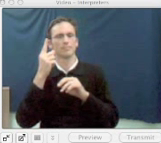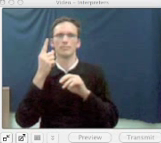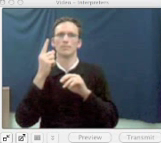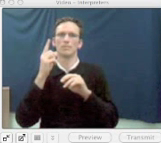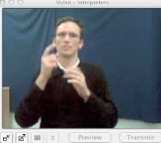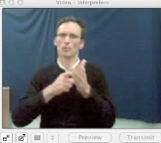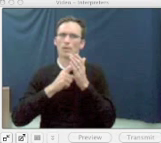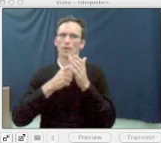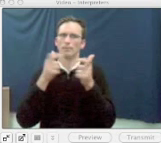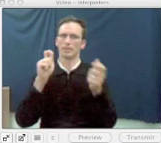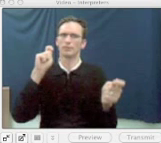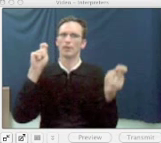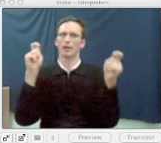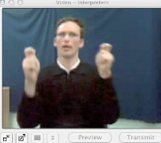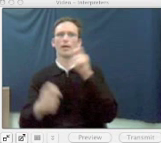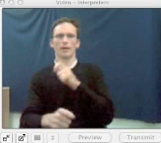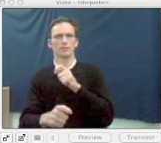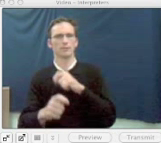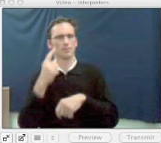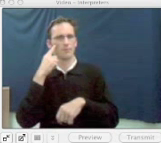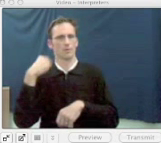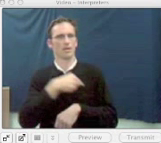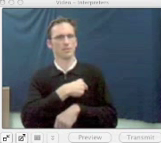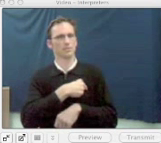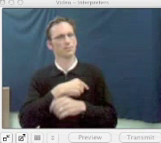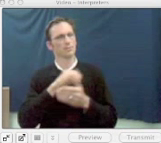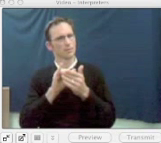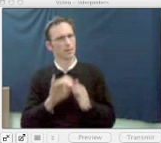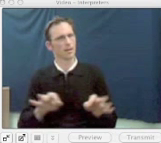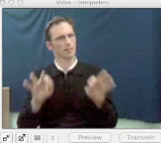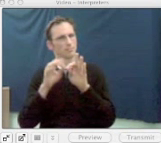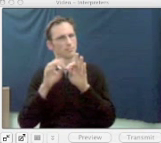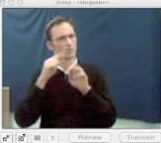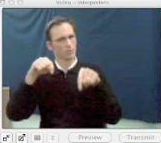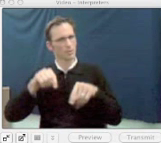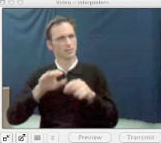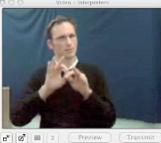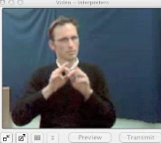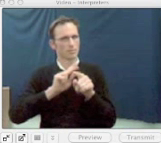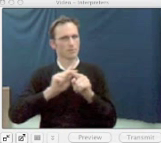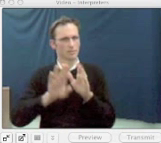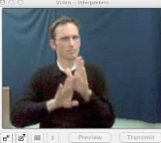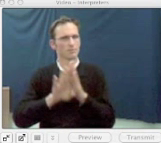see as important to the development of this profession.